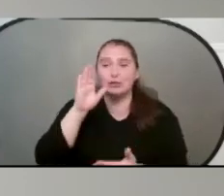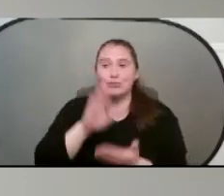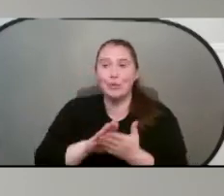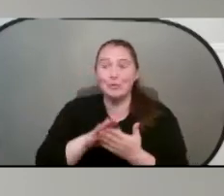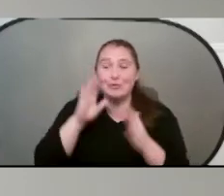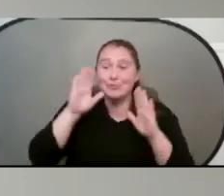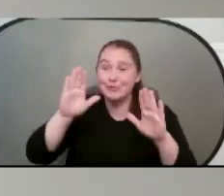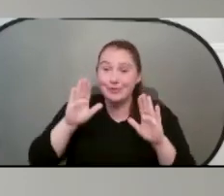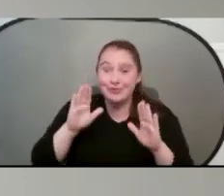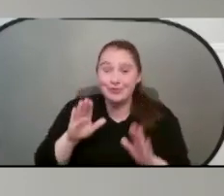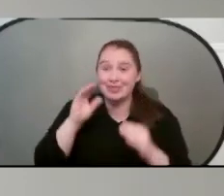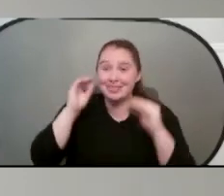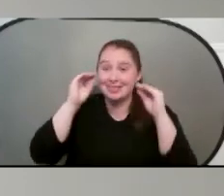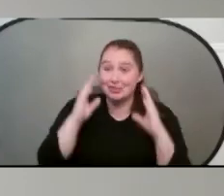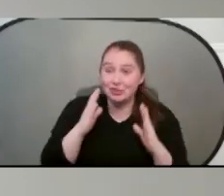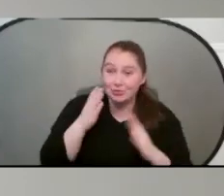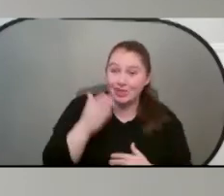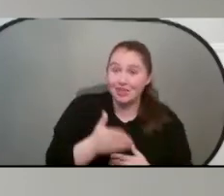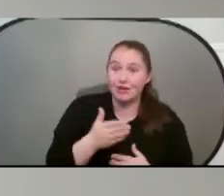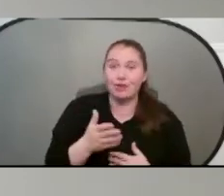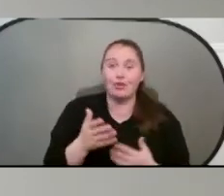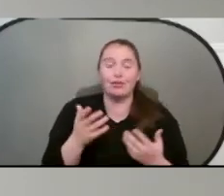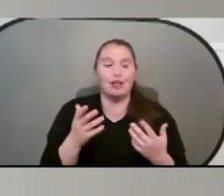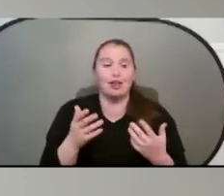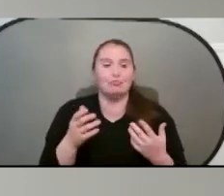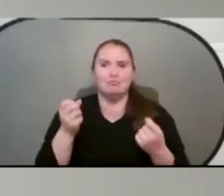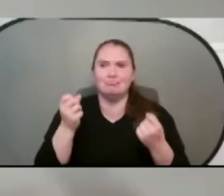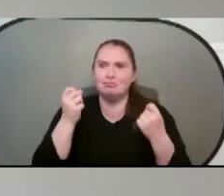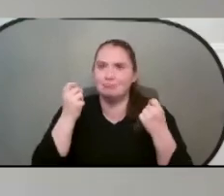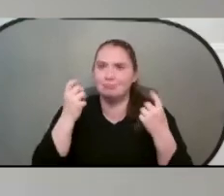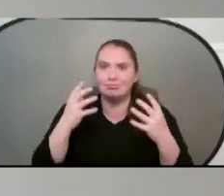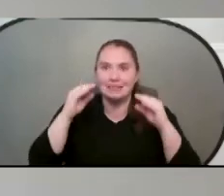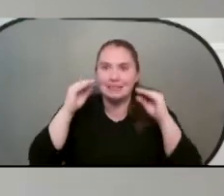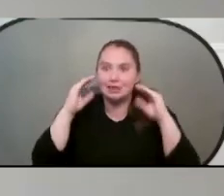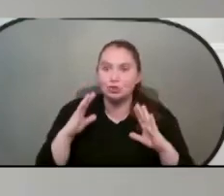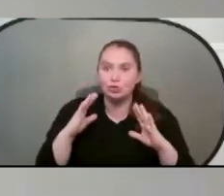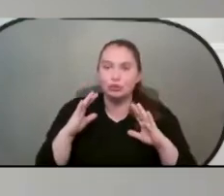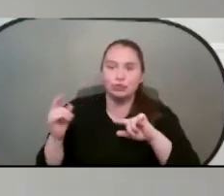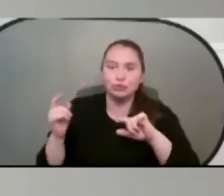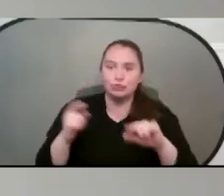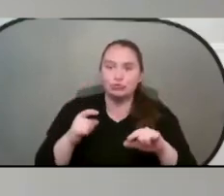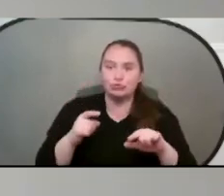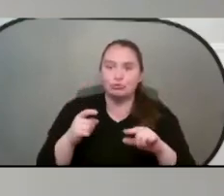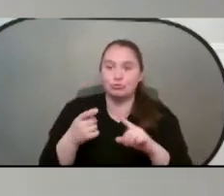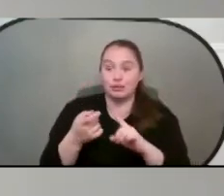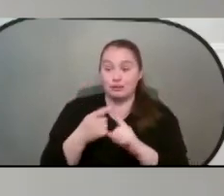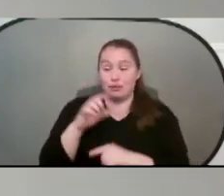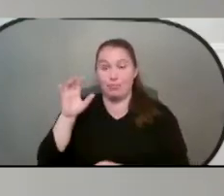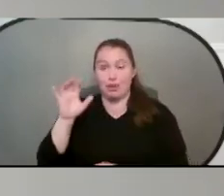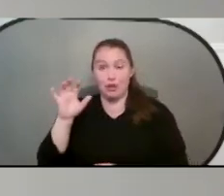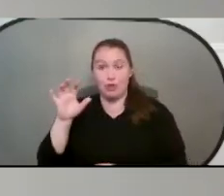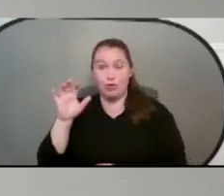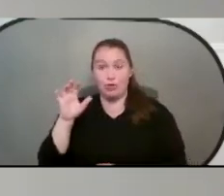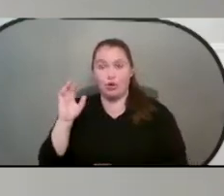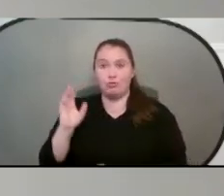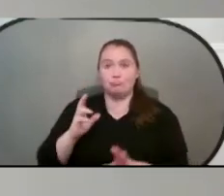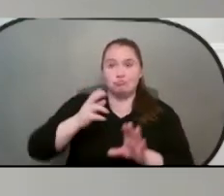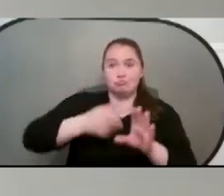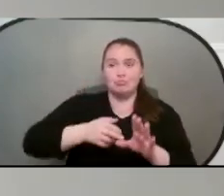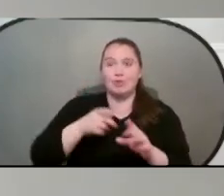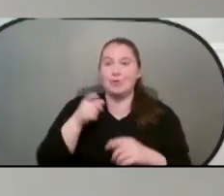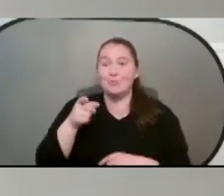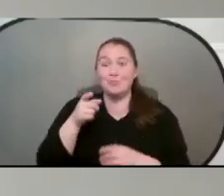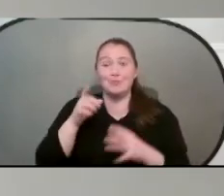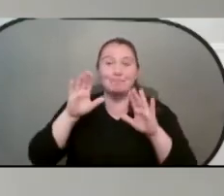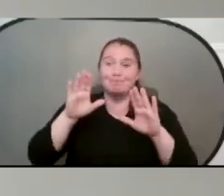teachers there. We had so many, uh, teachers coming straight from Baylor there. I mean, it was a wonderful campus